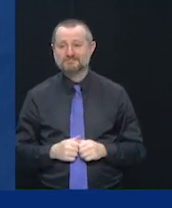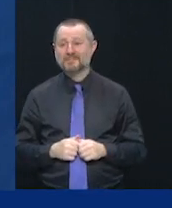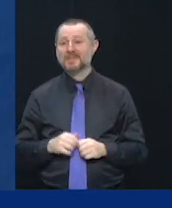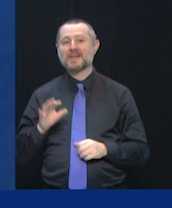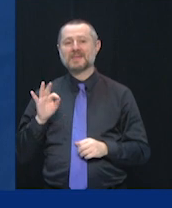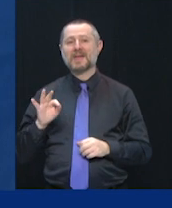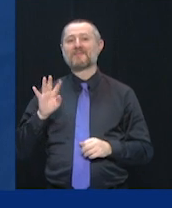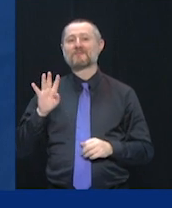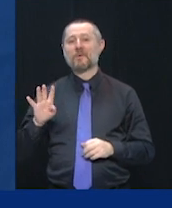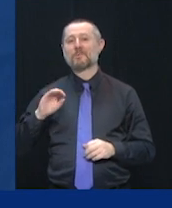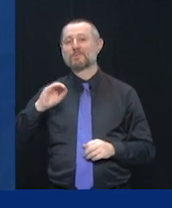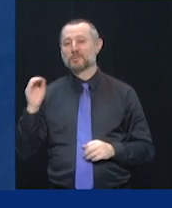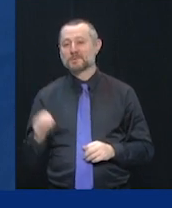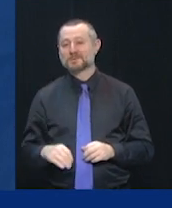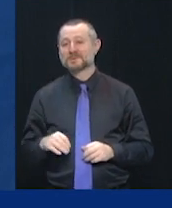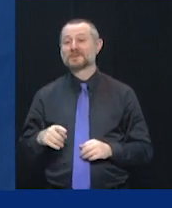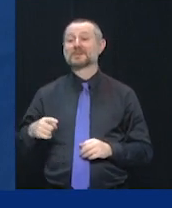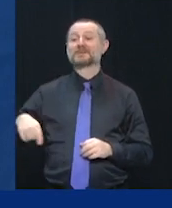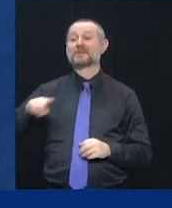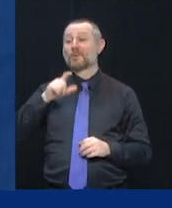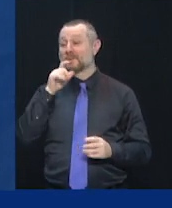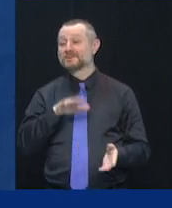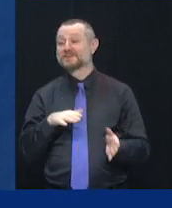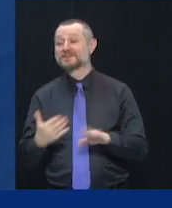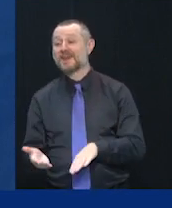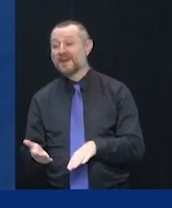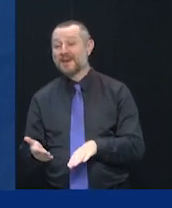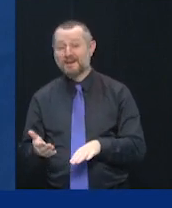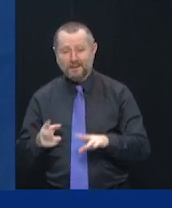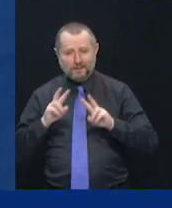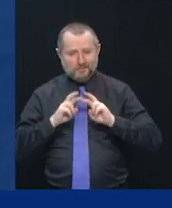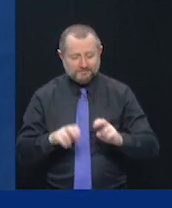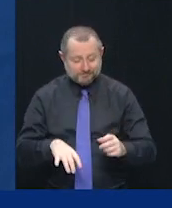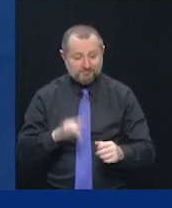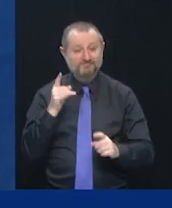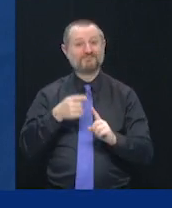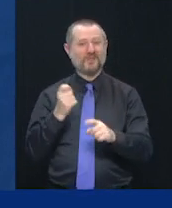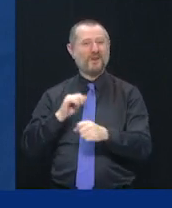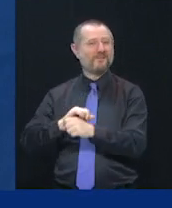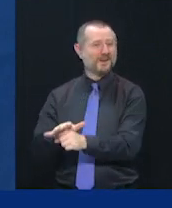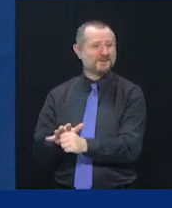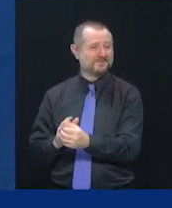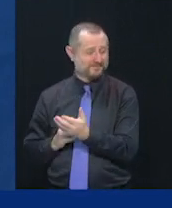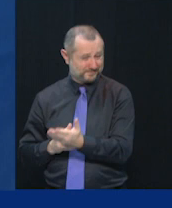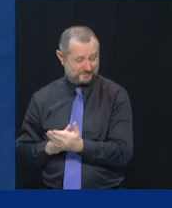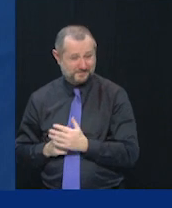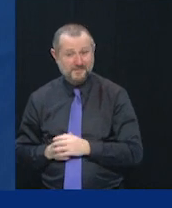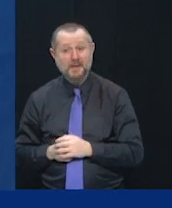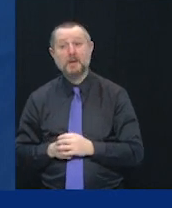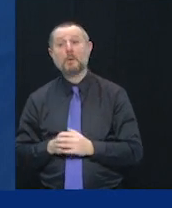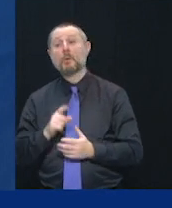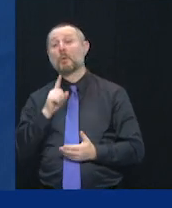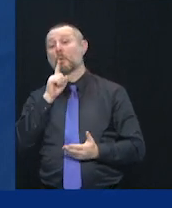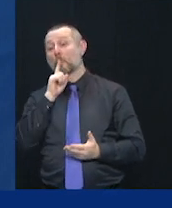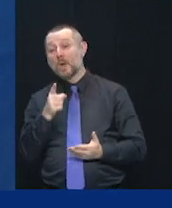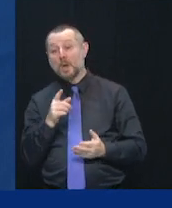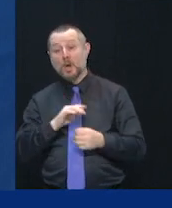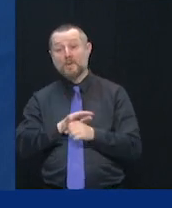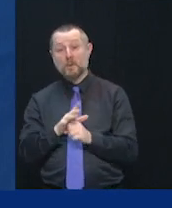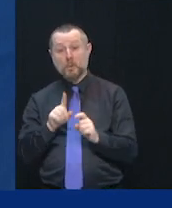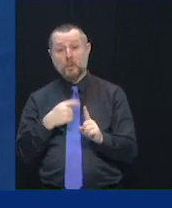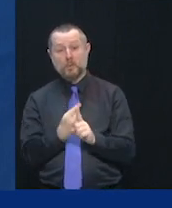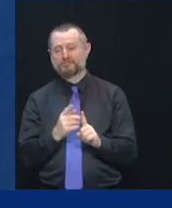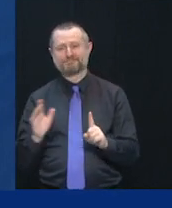94% of the people who die from COVID are people with